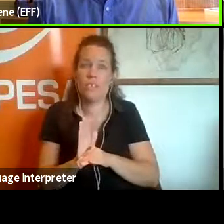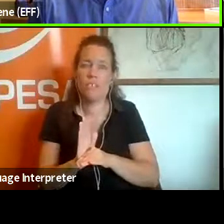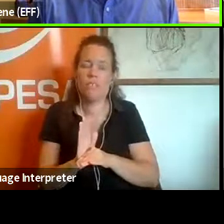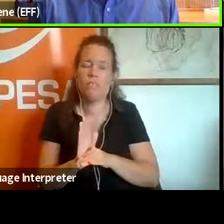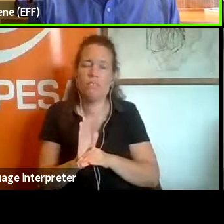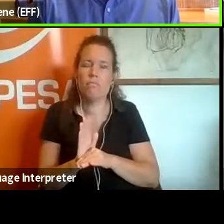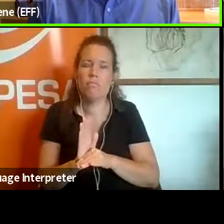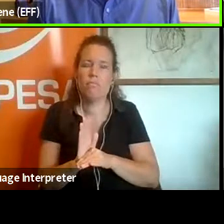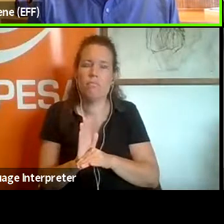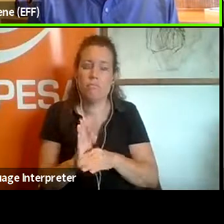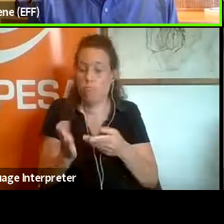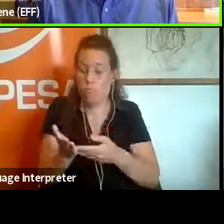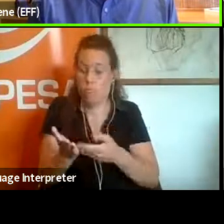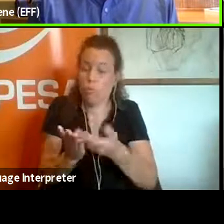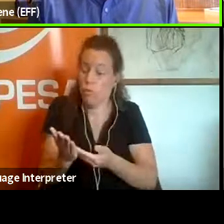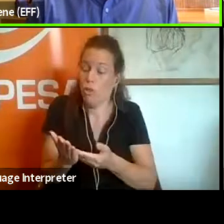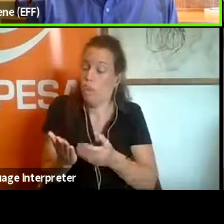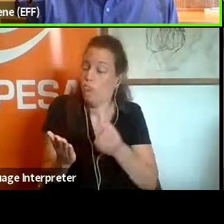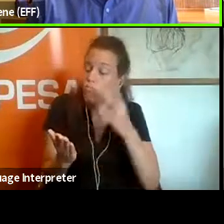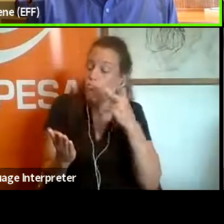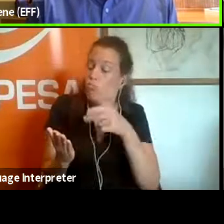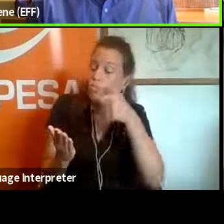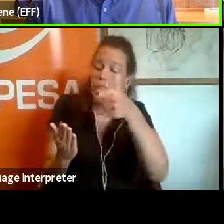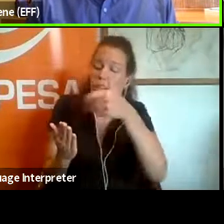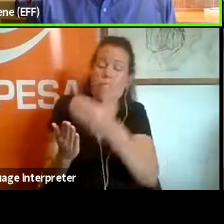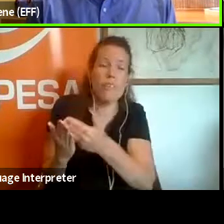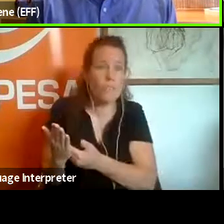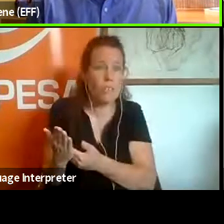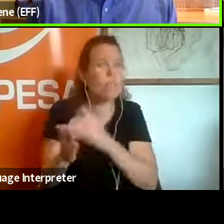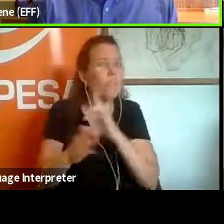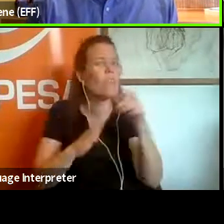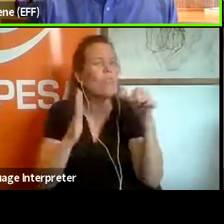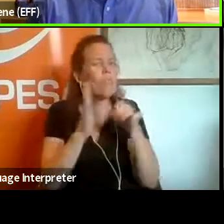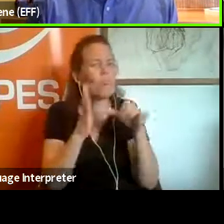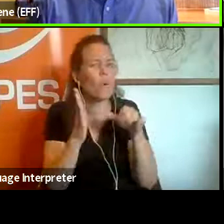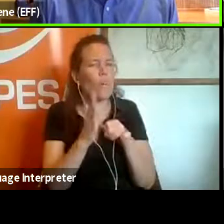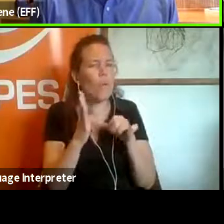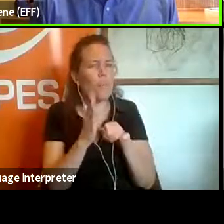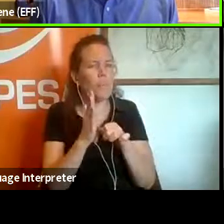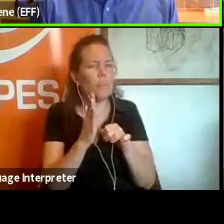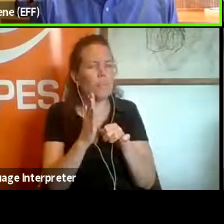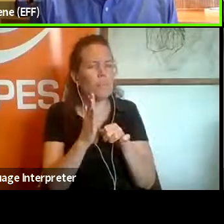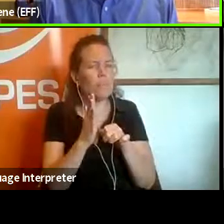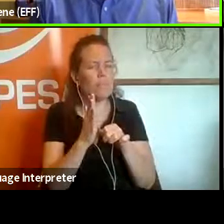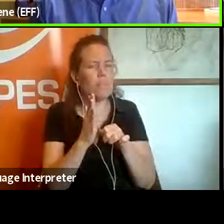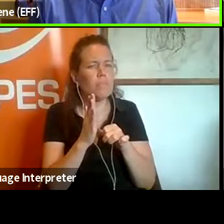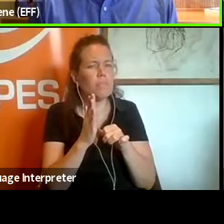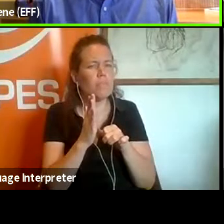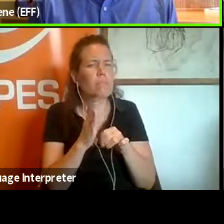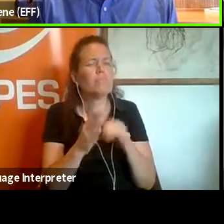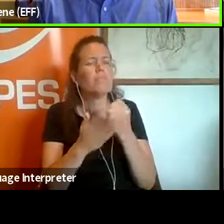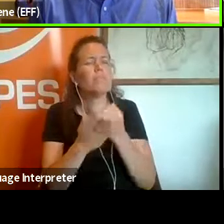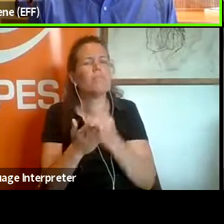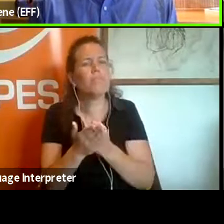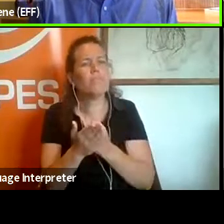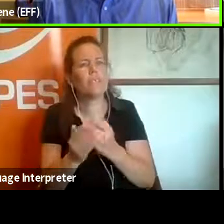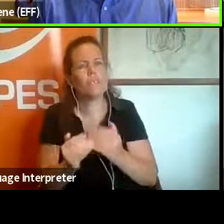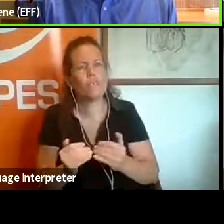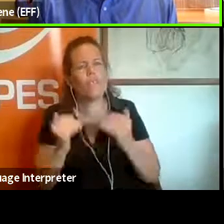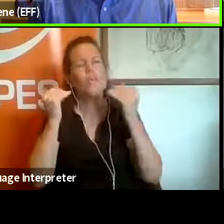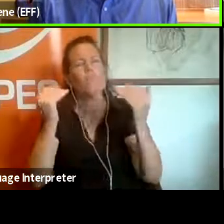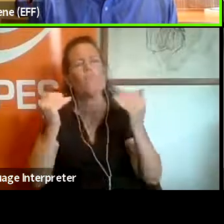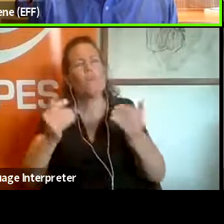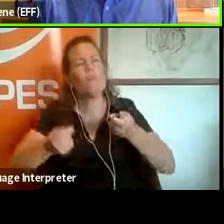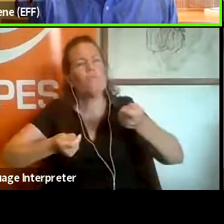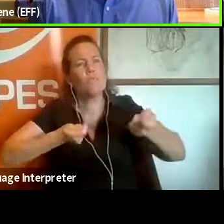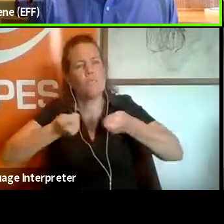are very sensible and would be really good practices. The problem is that they come from a regulatory position, of a highly retaliatory regulatory